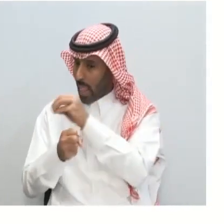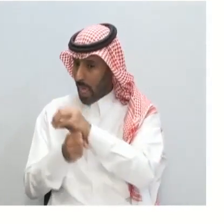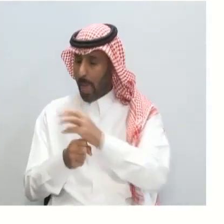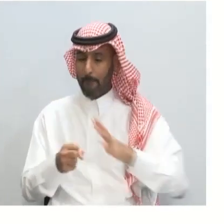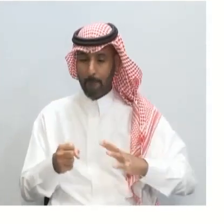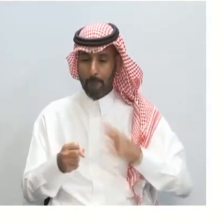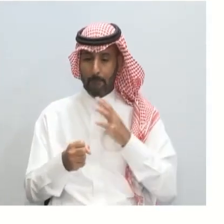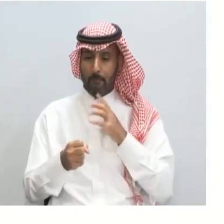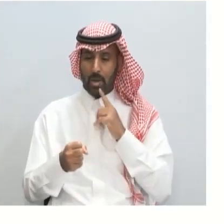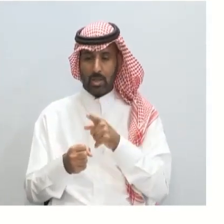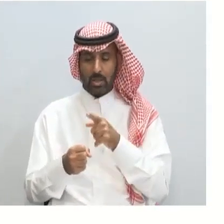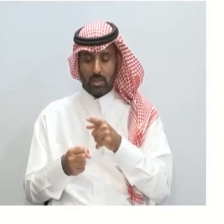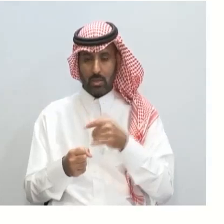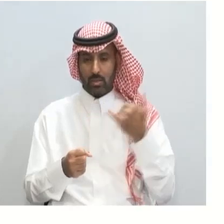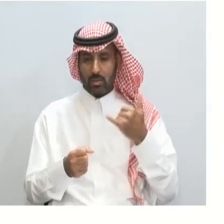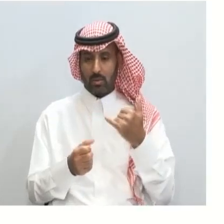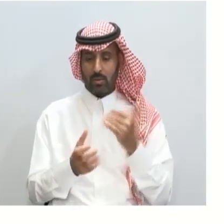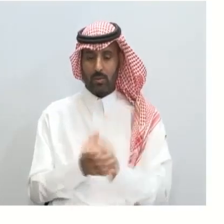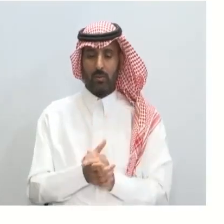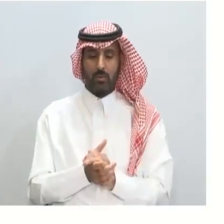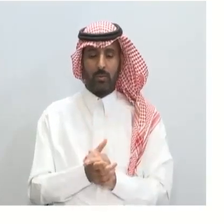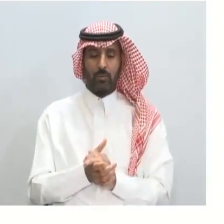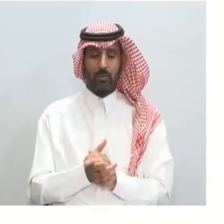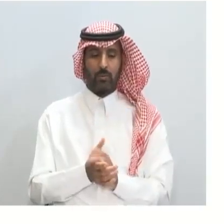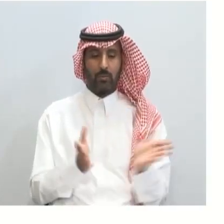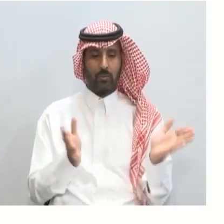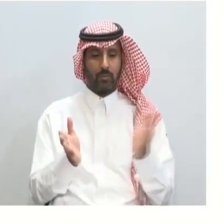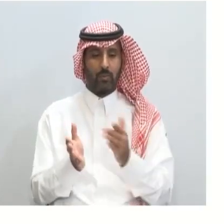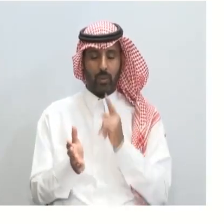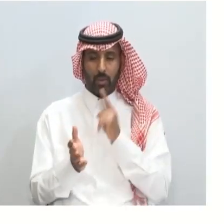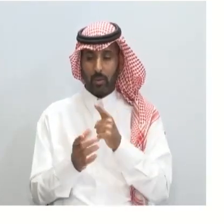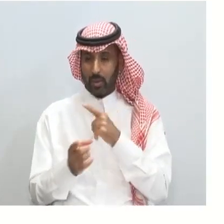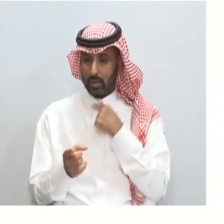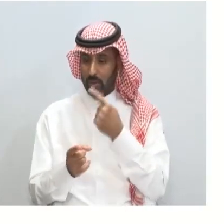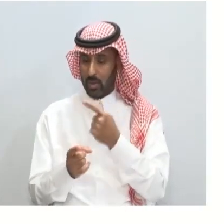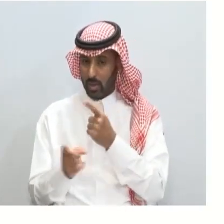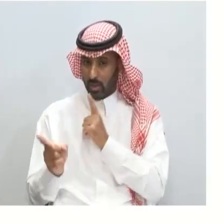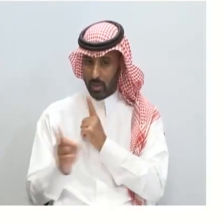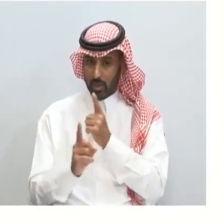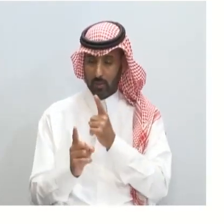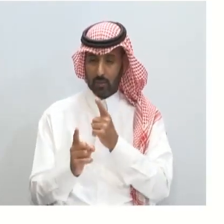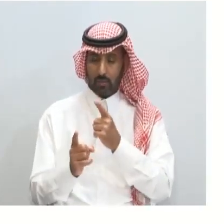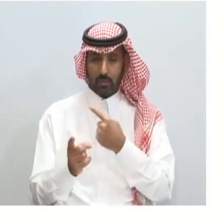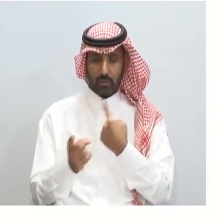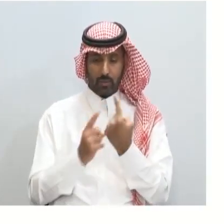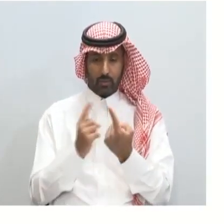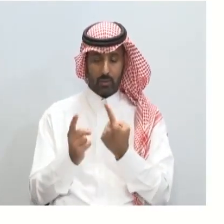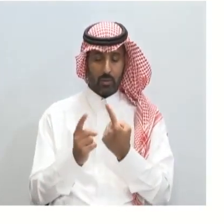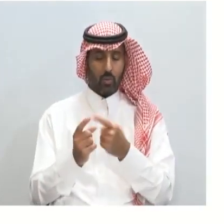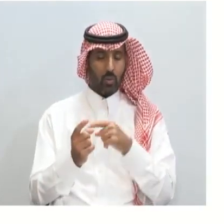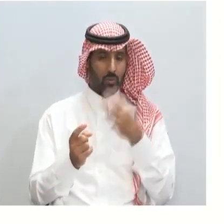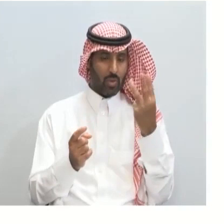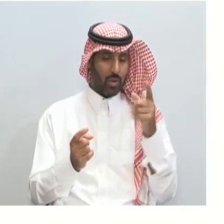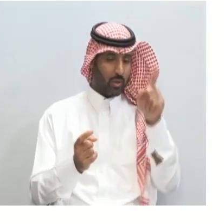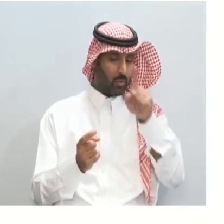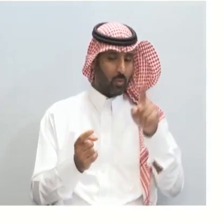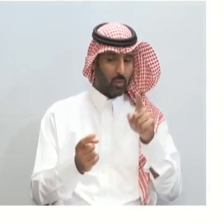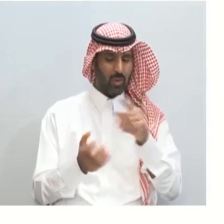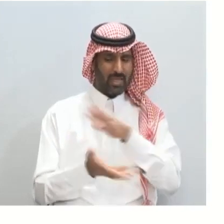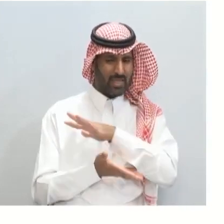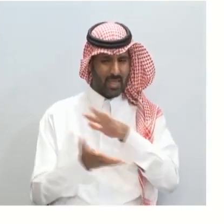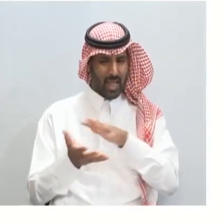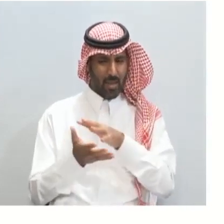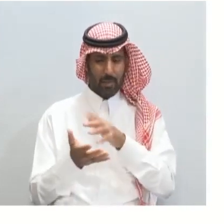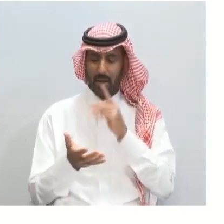but it is necessary to do it. About the conversation, we have three questions here. What's the problem